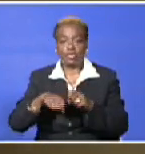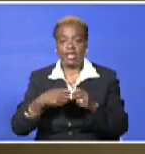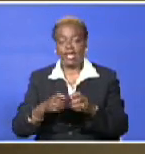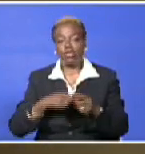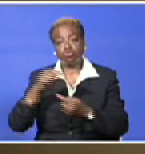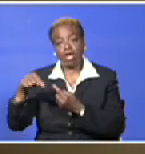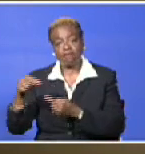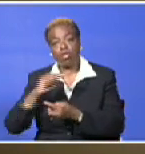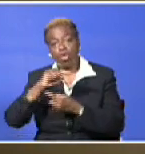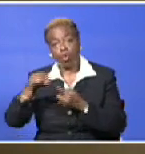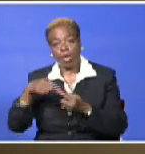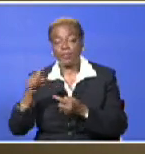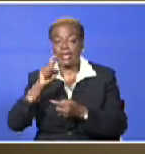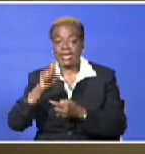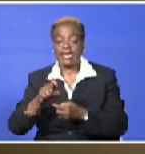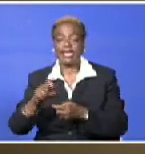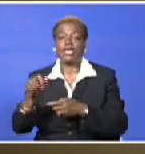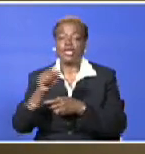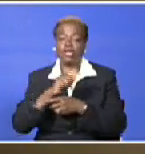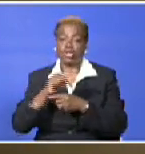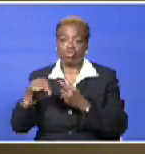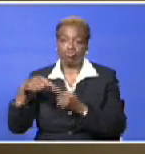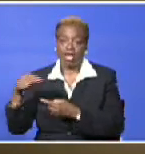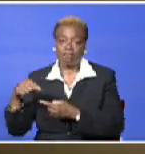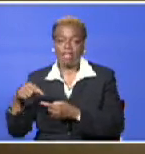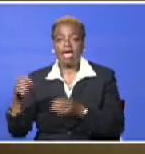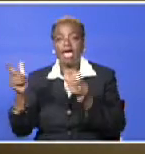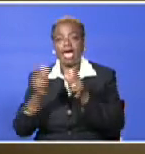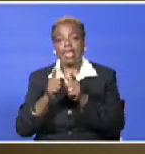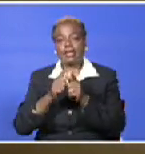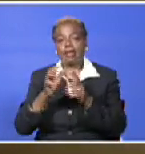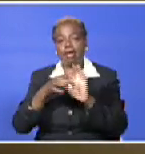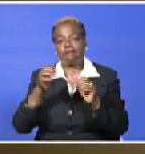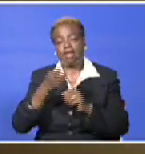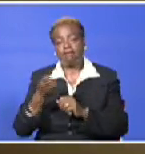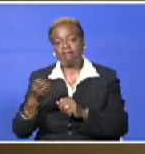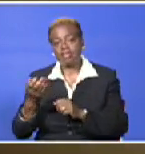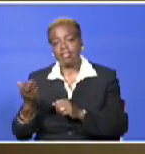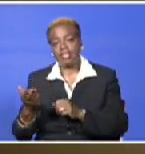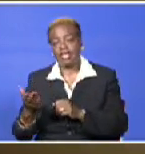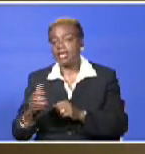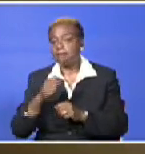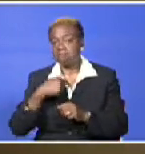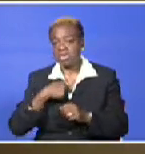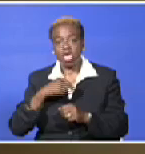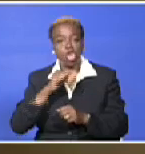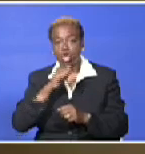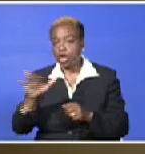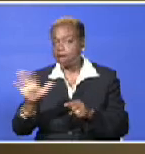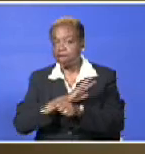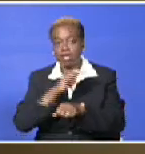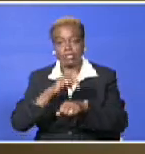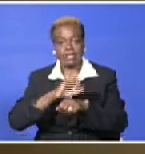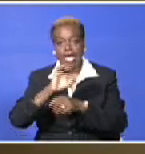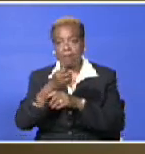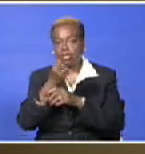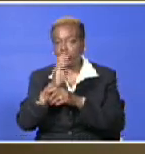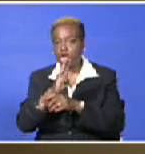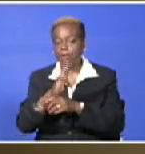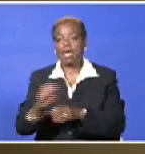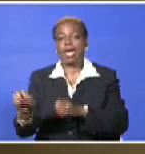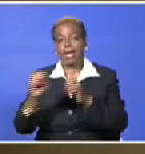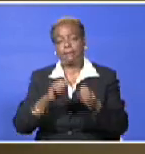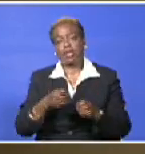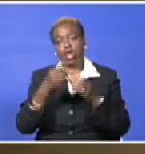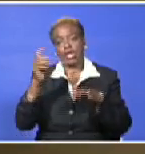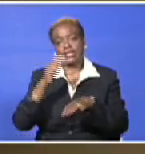know, just a little bit of everything. You know, for me, it's you know, it's not a full-time job, but I put a lot of time and